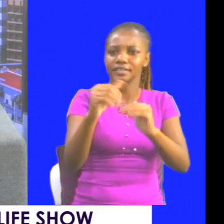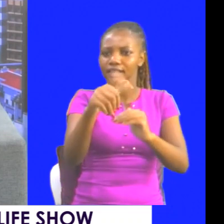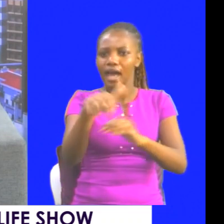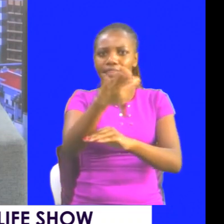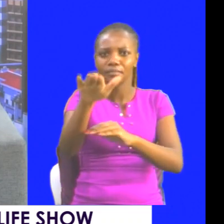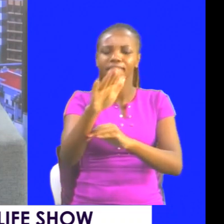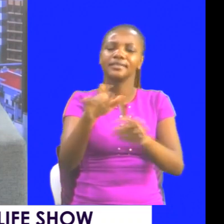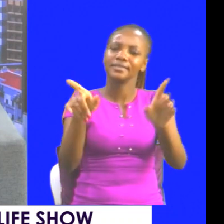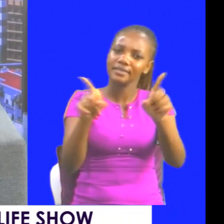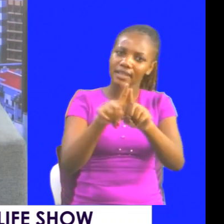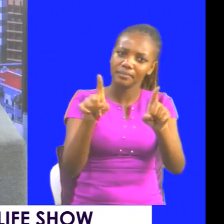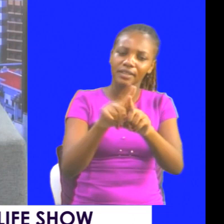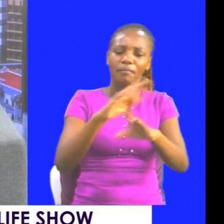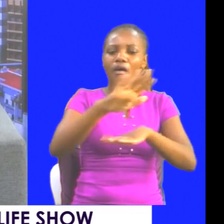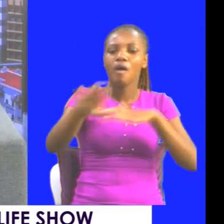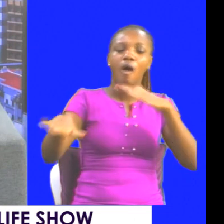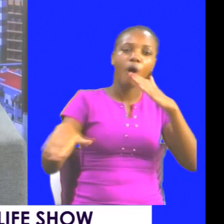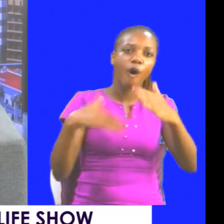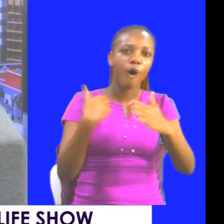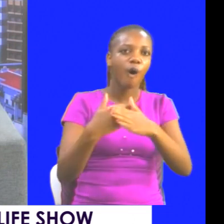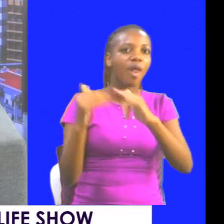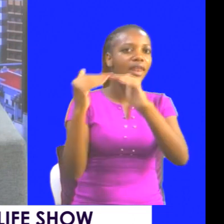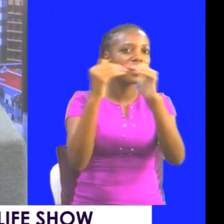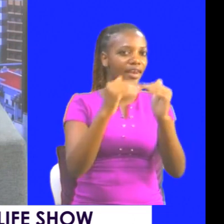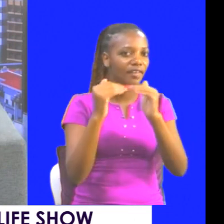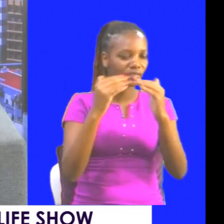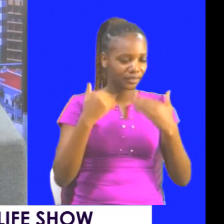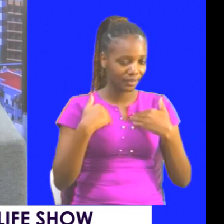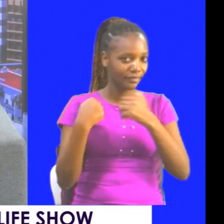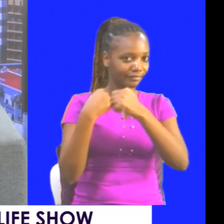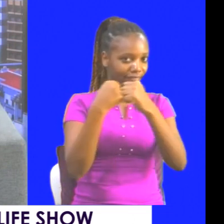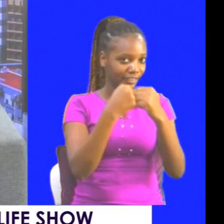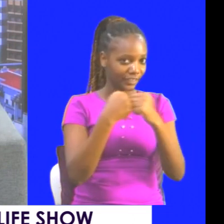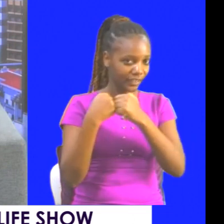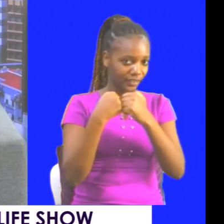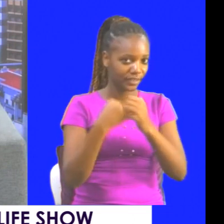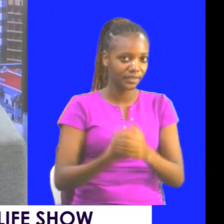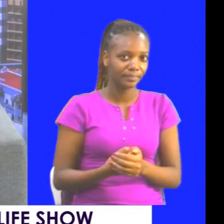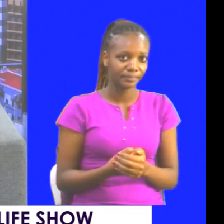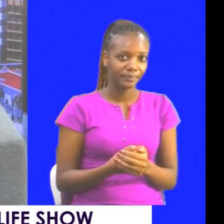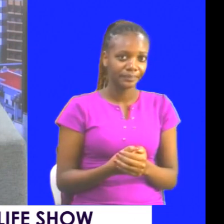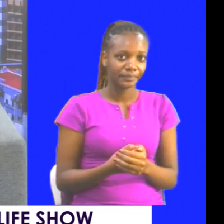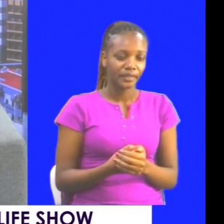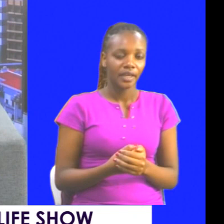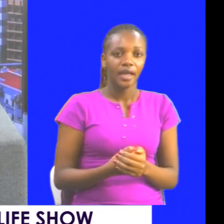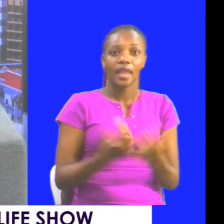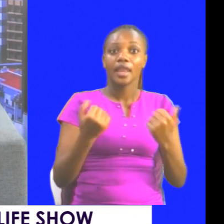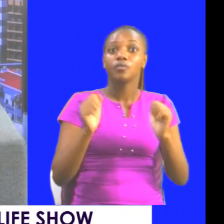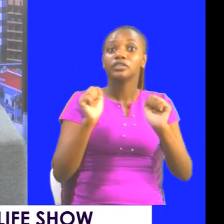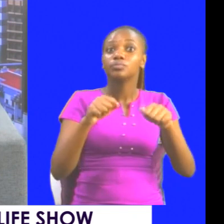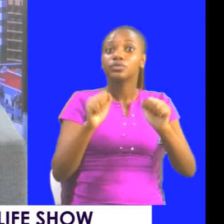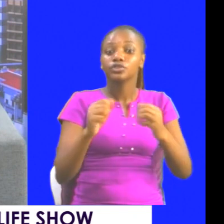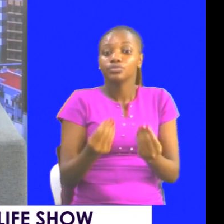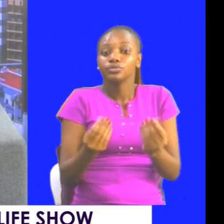4. Every rising comes with its level of challenges. Can you manage that